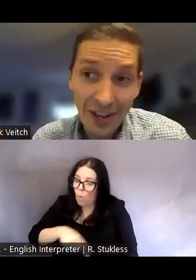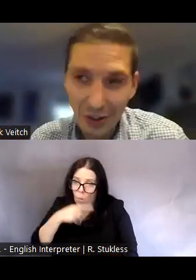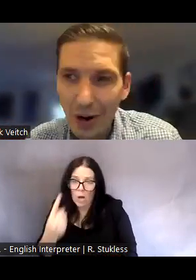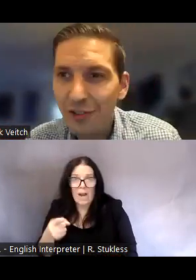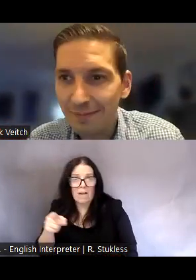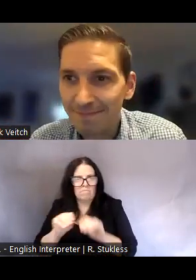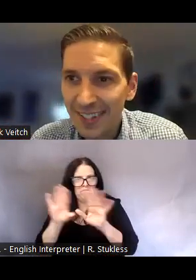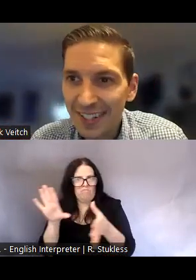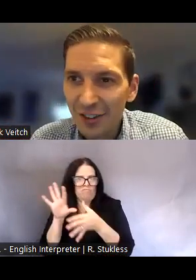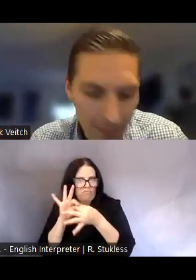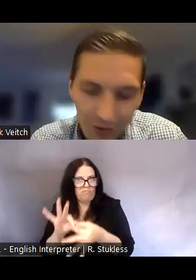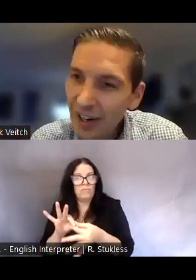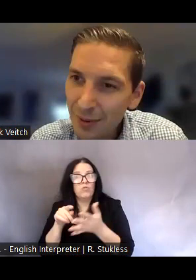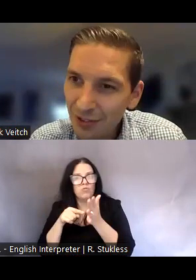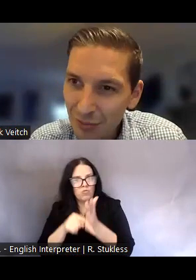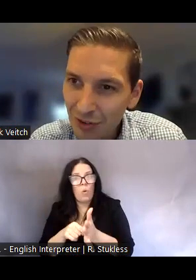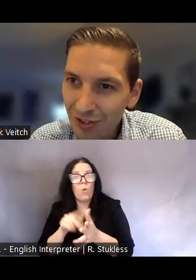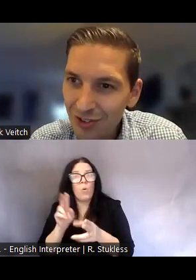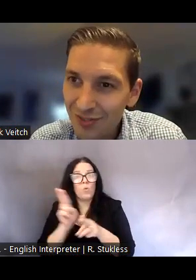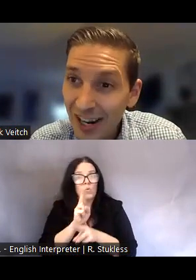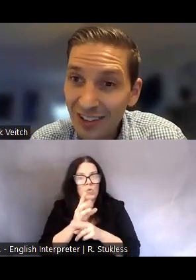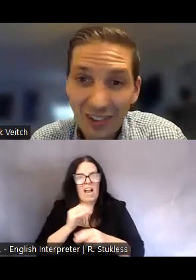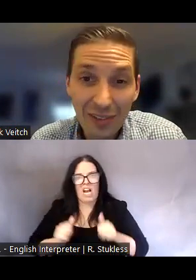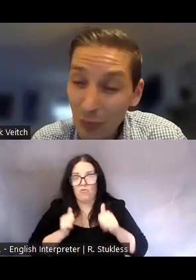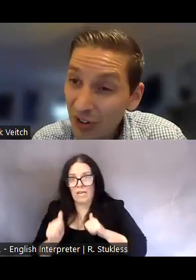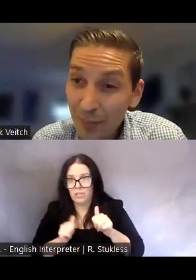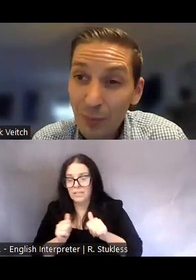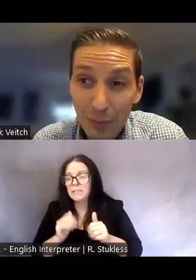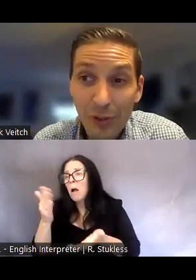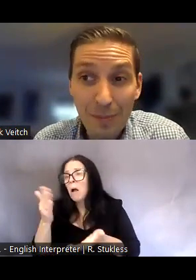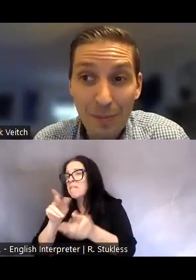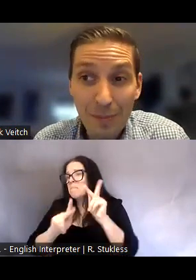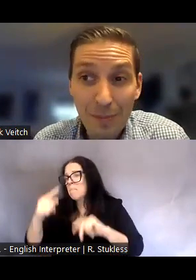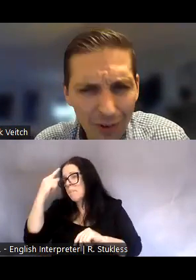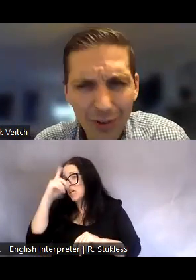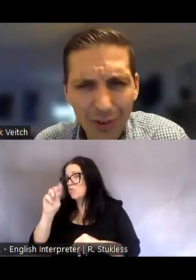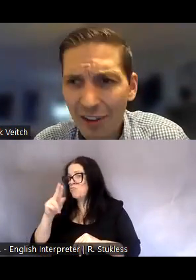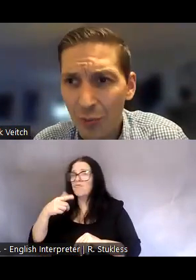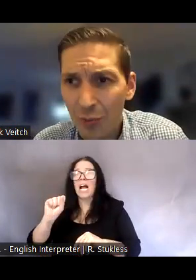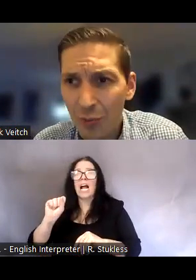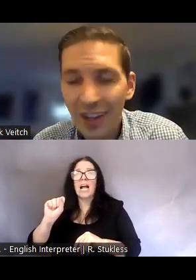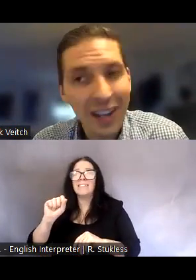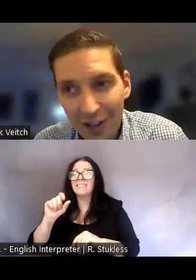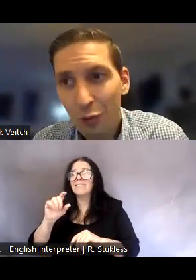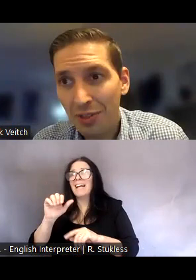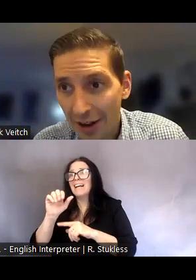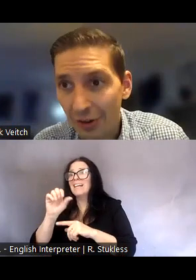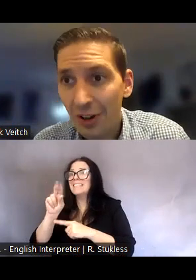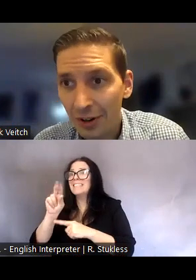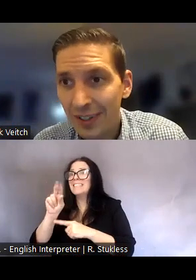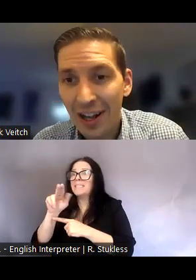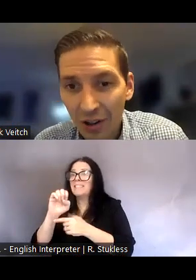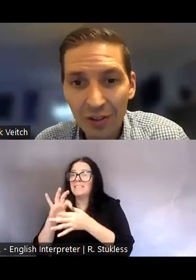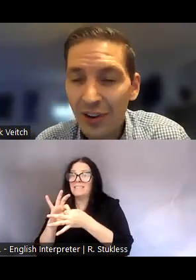to use and aggression. So people talk about substance use and violence. We talk about probably the best, the clearest connection we have is